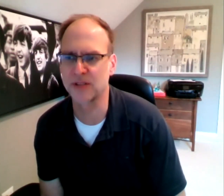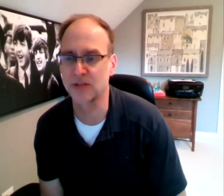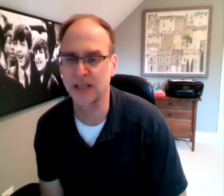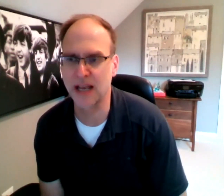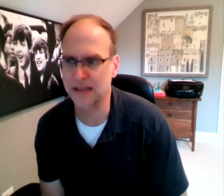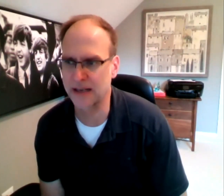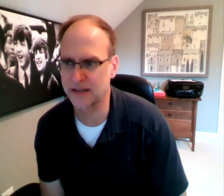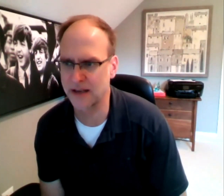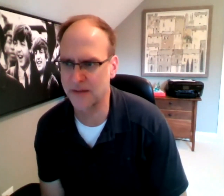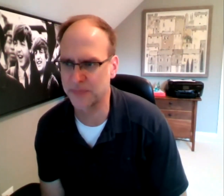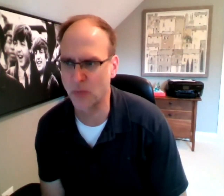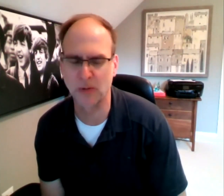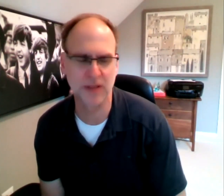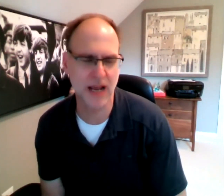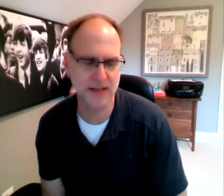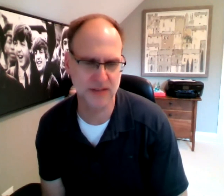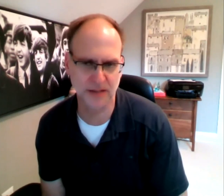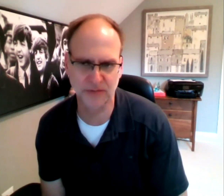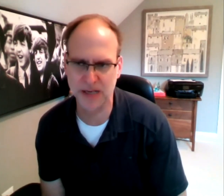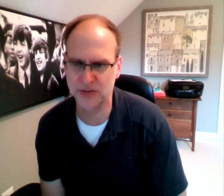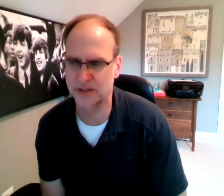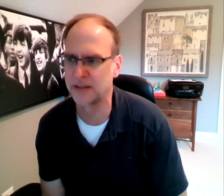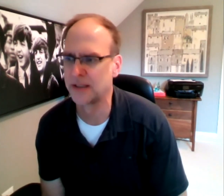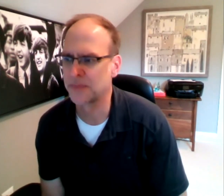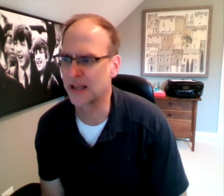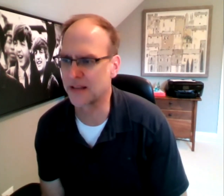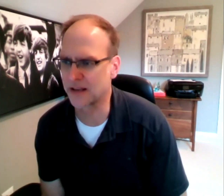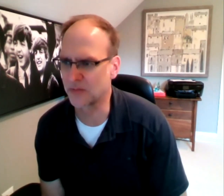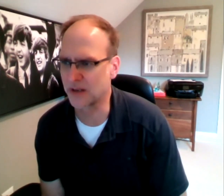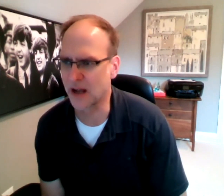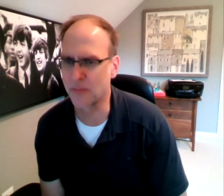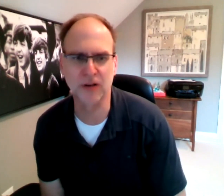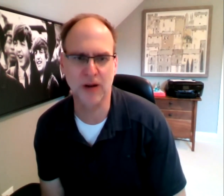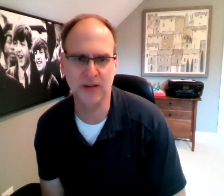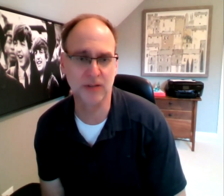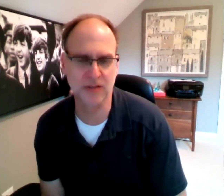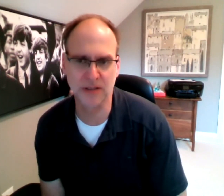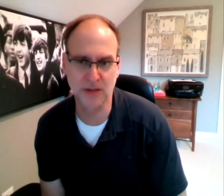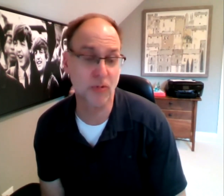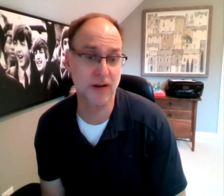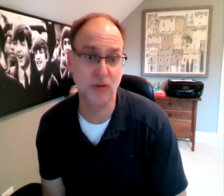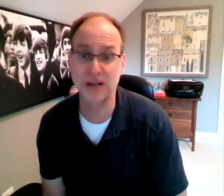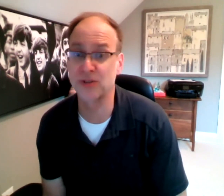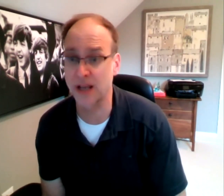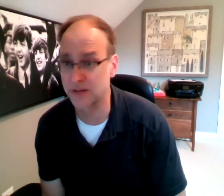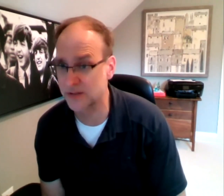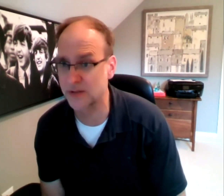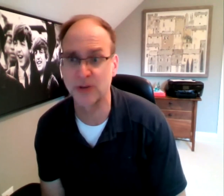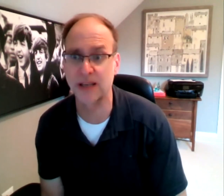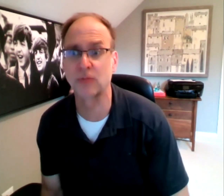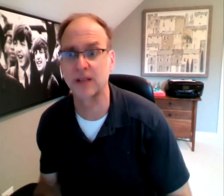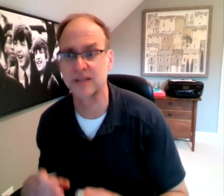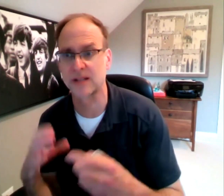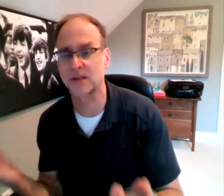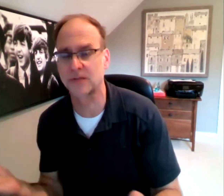started off just looking at where were they accessing information, and then it got more granular to the point of what channels, so